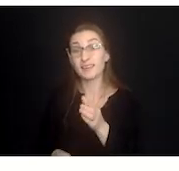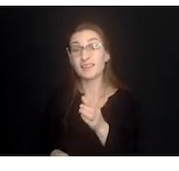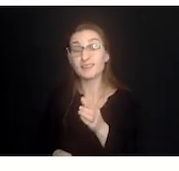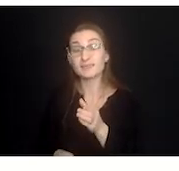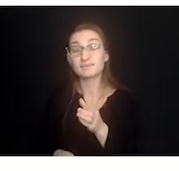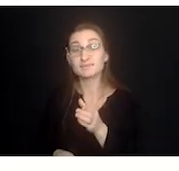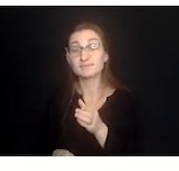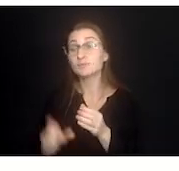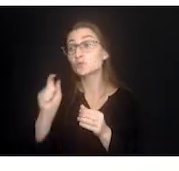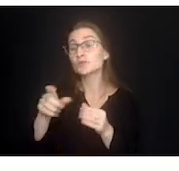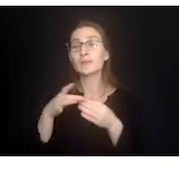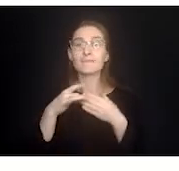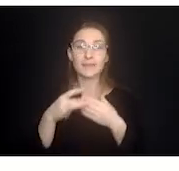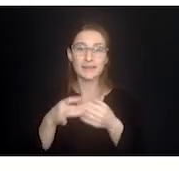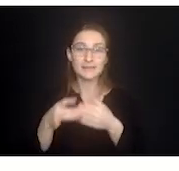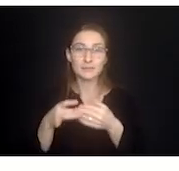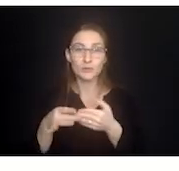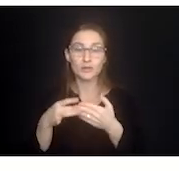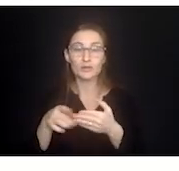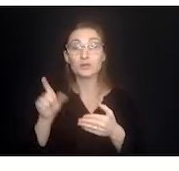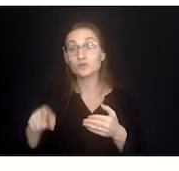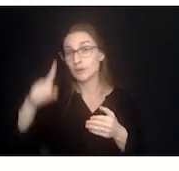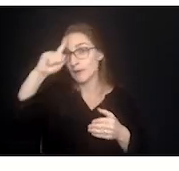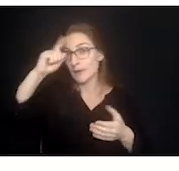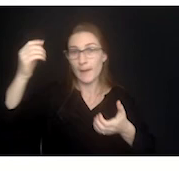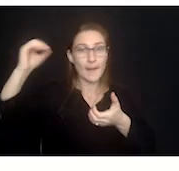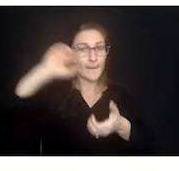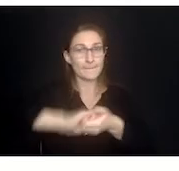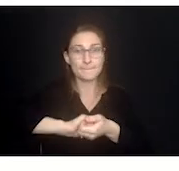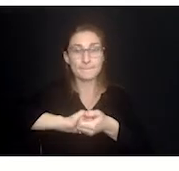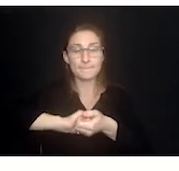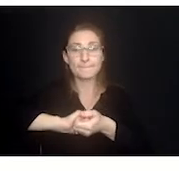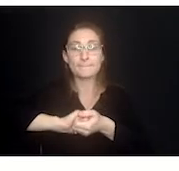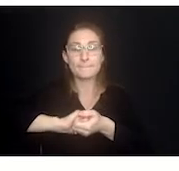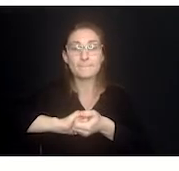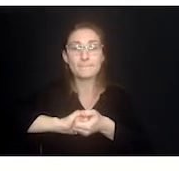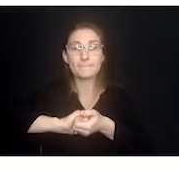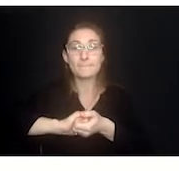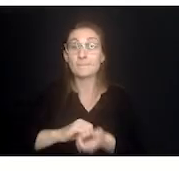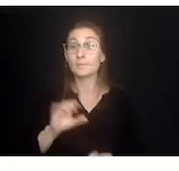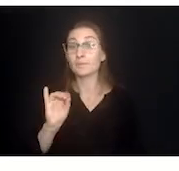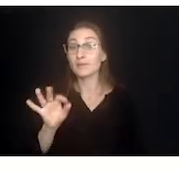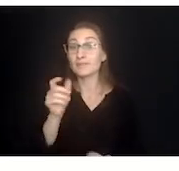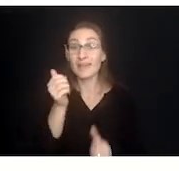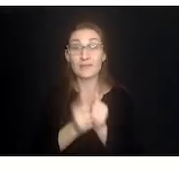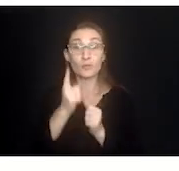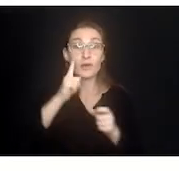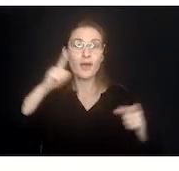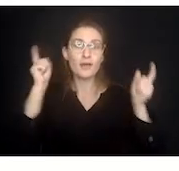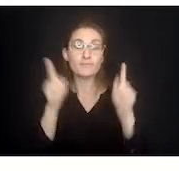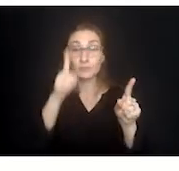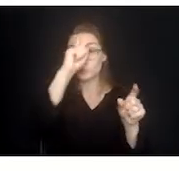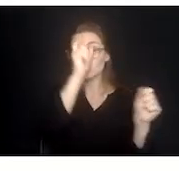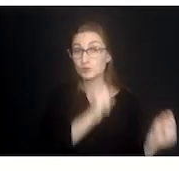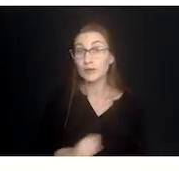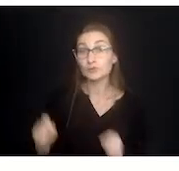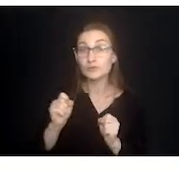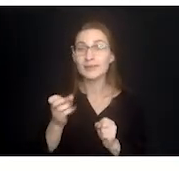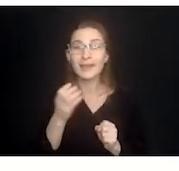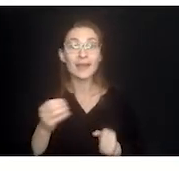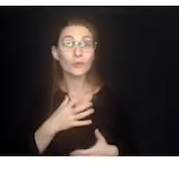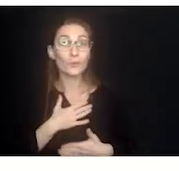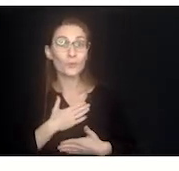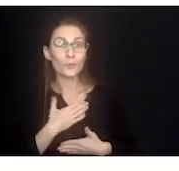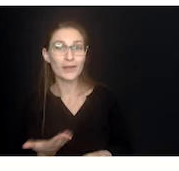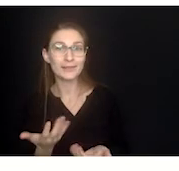fidelity may be lacking, it's important to be flexible and think together as a team about strategies that everyone believes in,